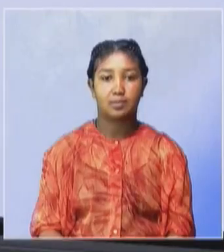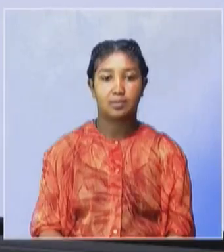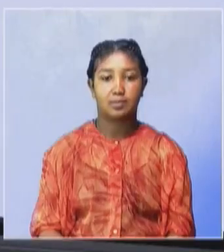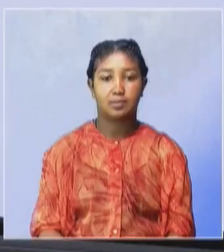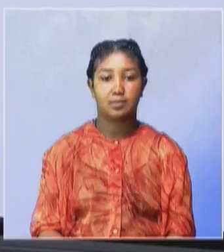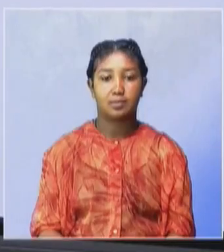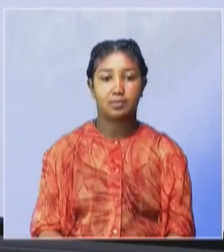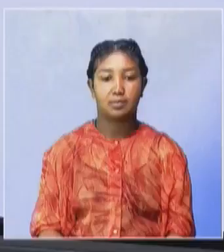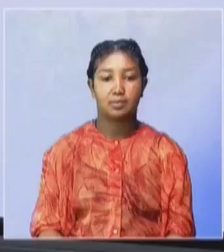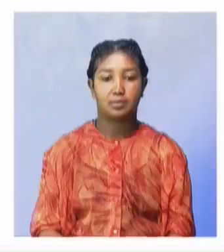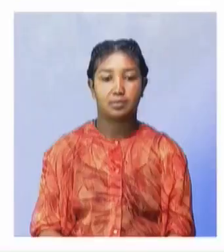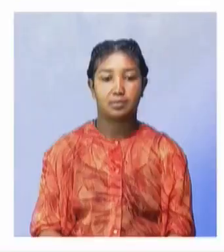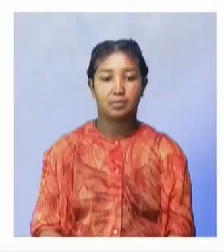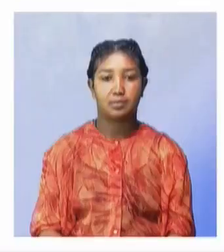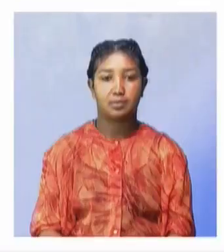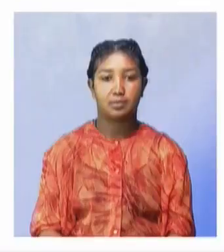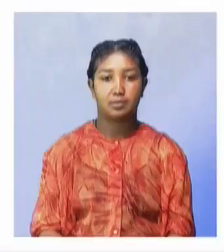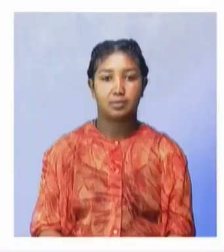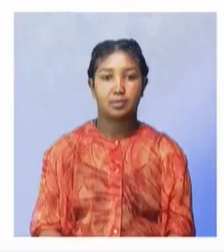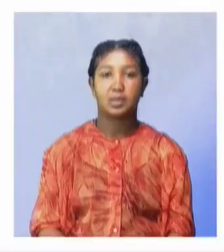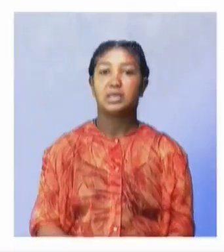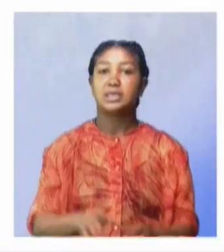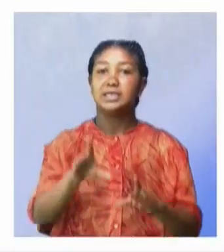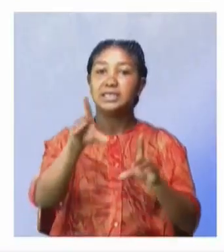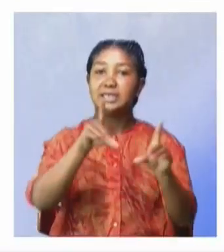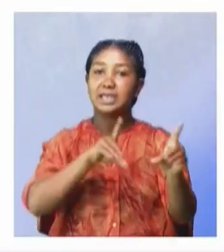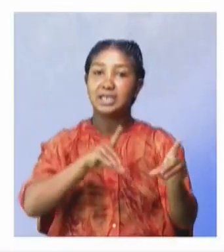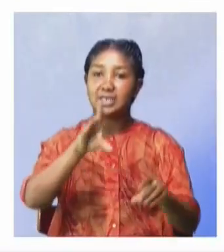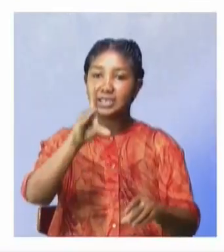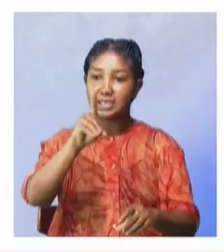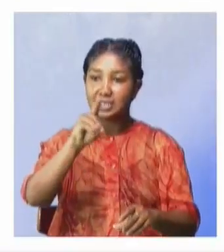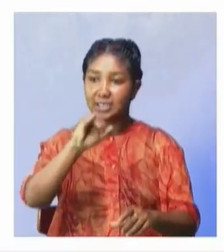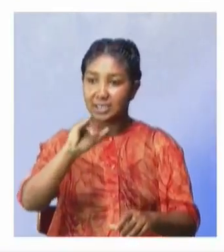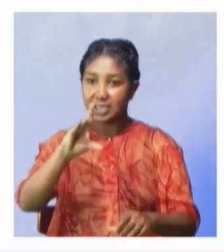Here is, did